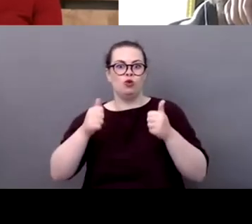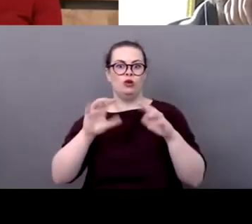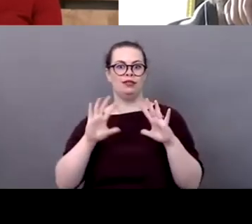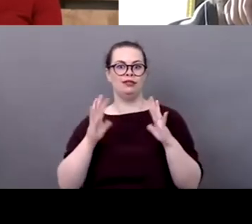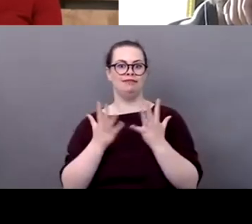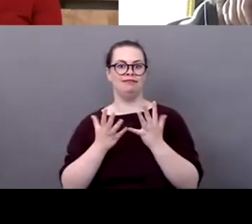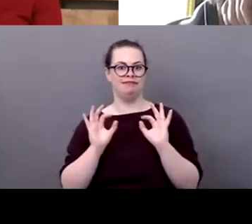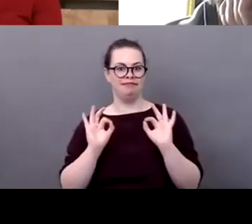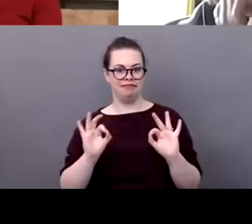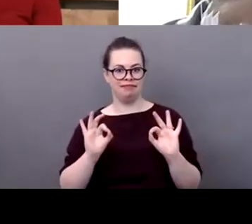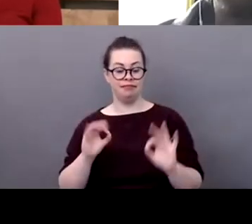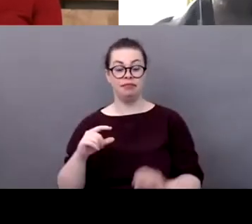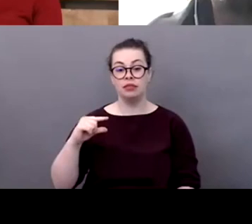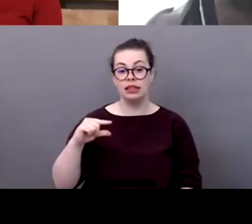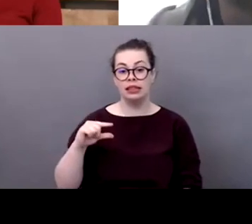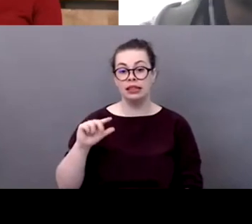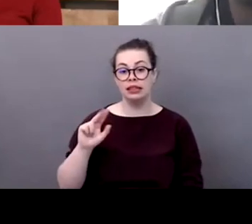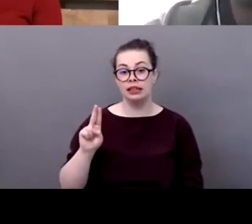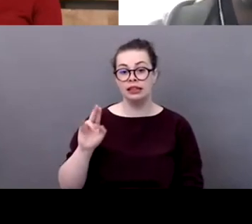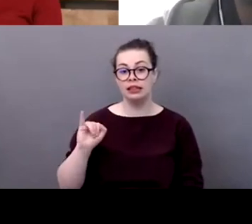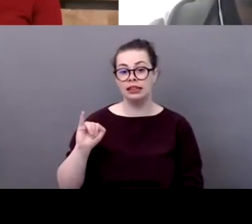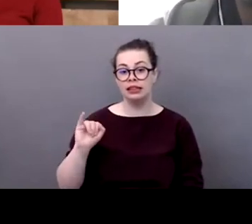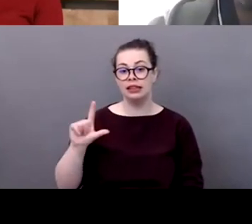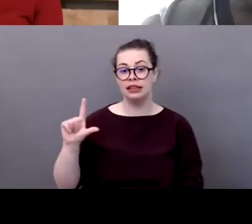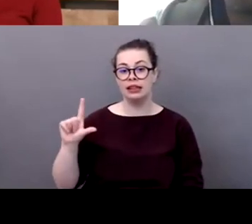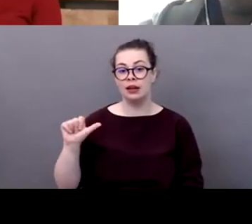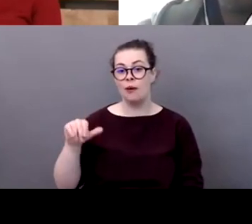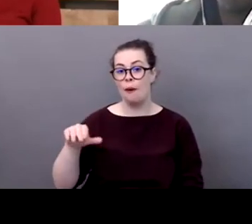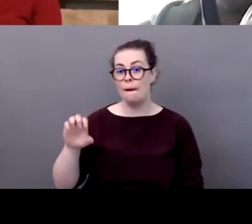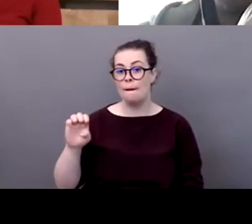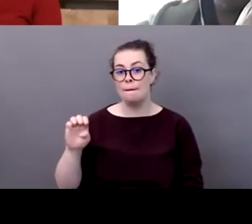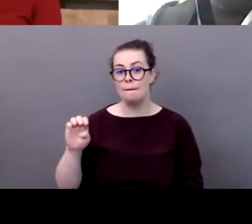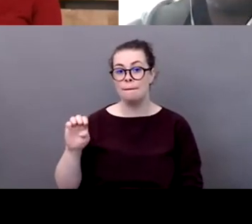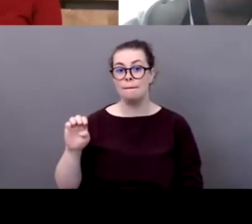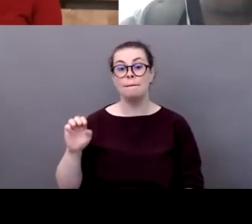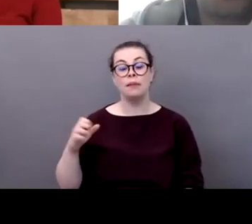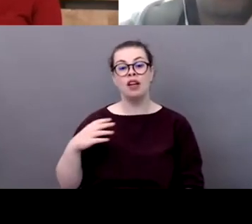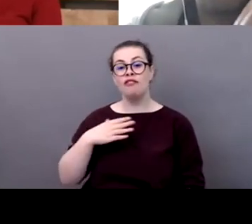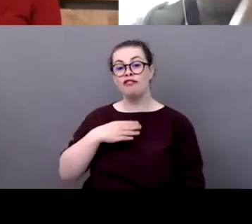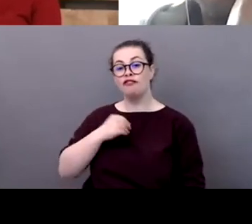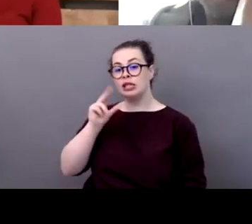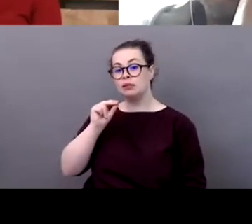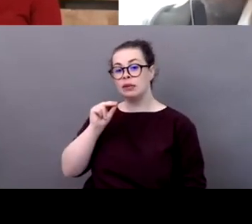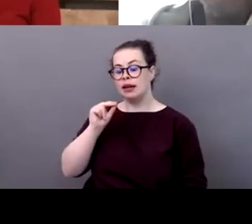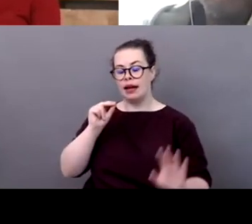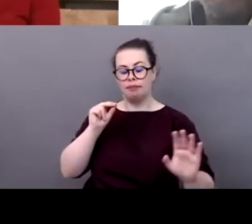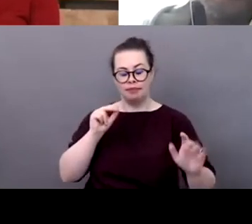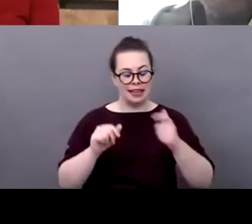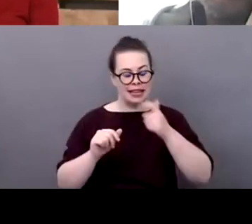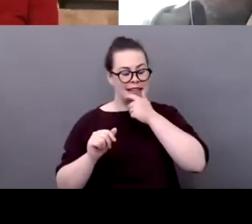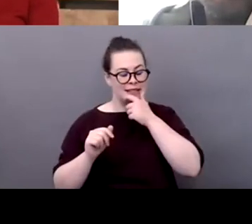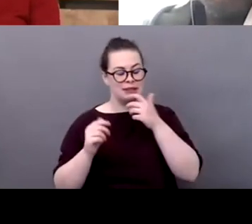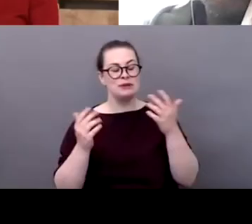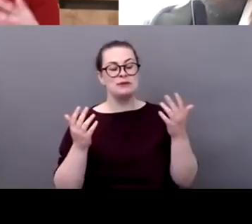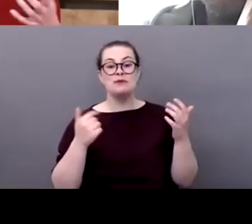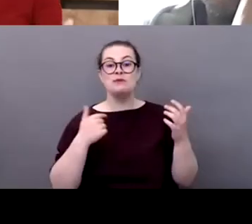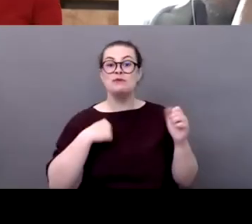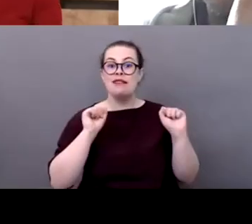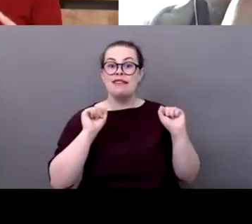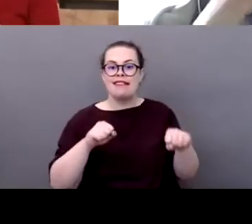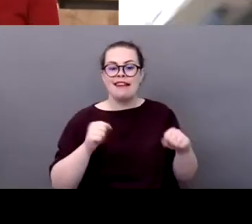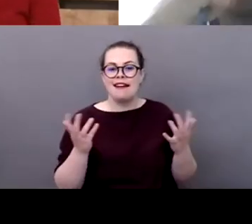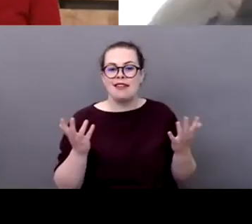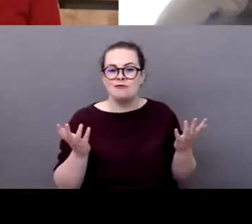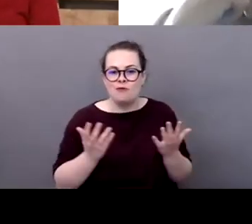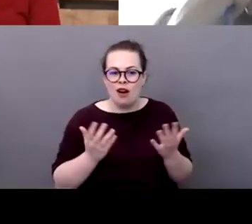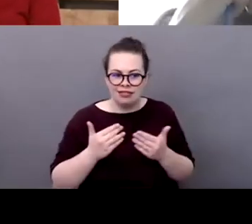Guillaume, qu'est-ce qu'on peut faire? What can we do? Sorry, I was switching back to French. What can we do? How can we